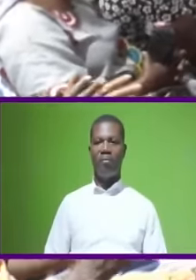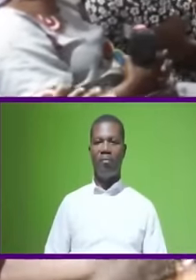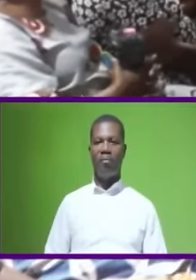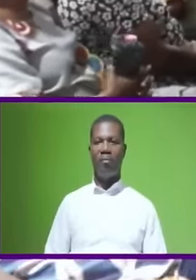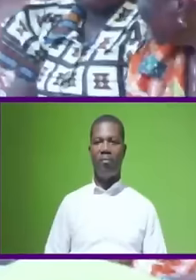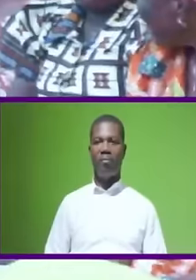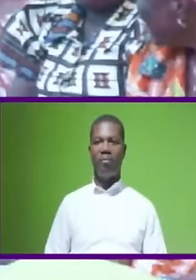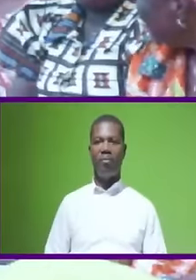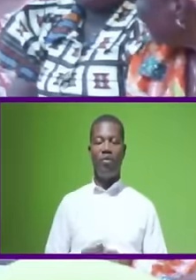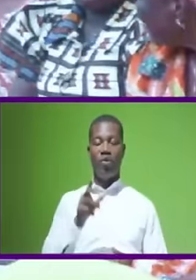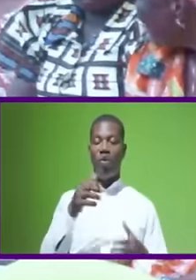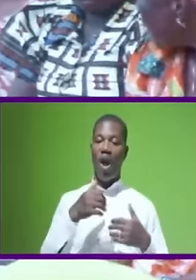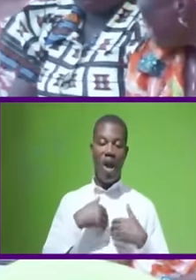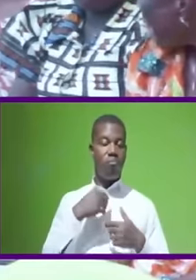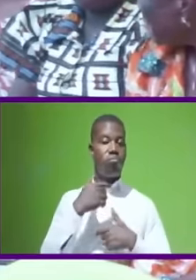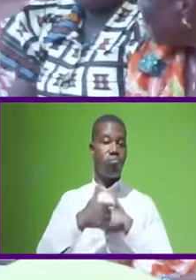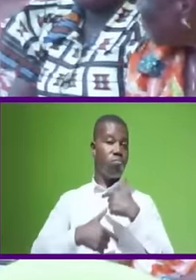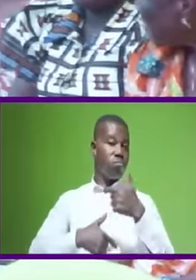Oh, Adoma.